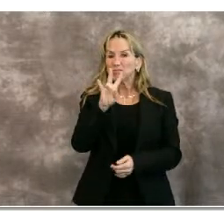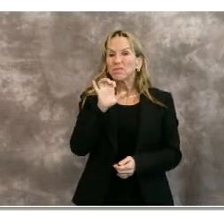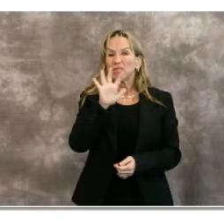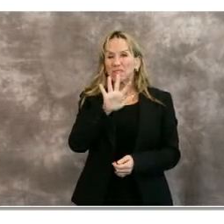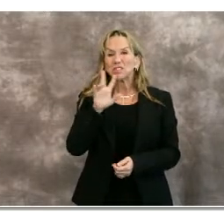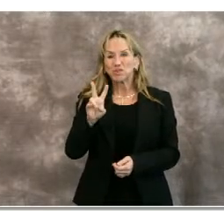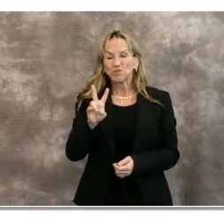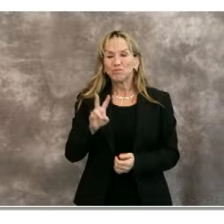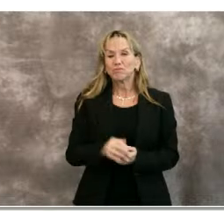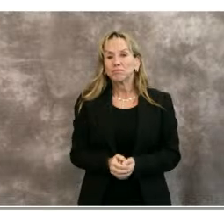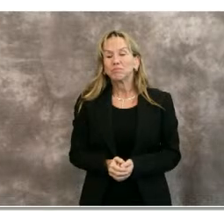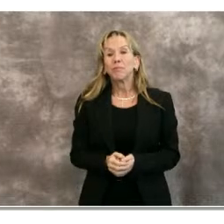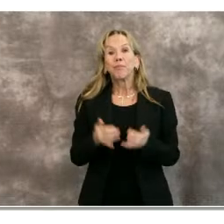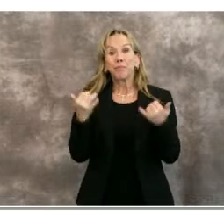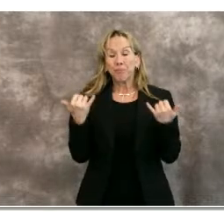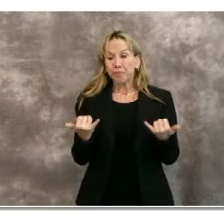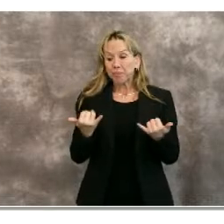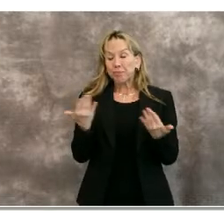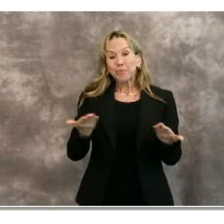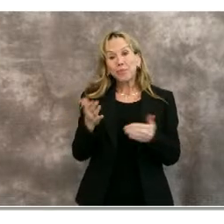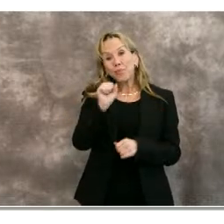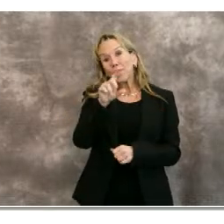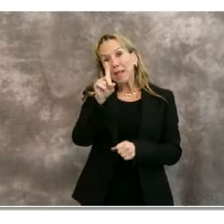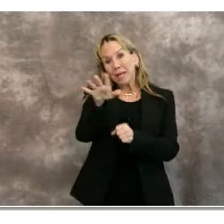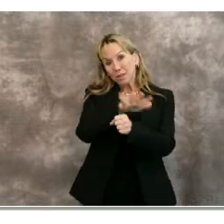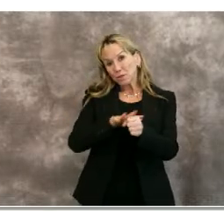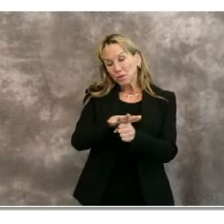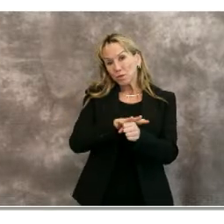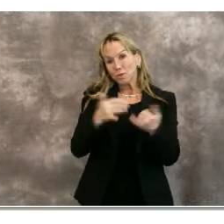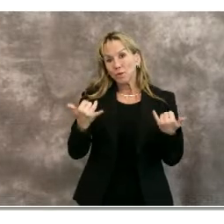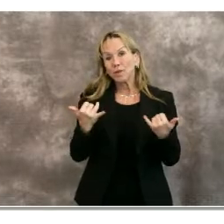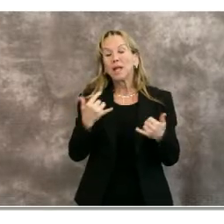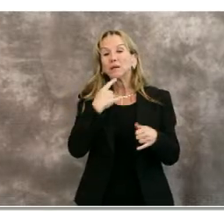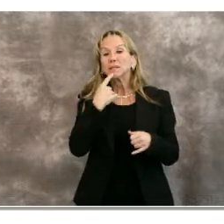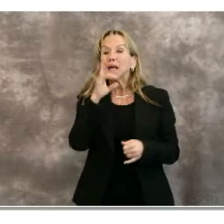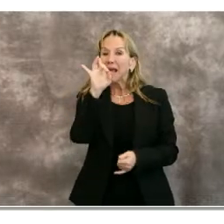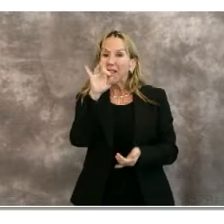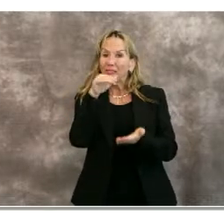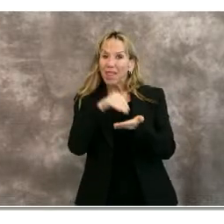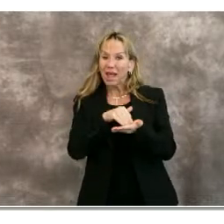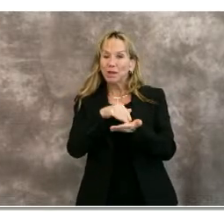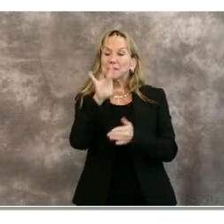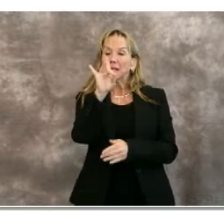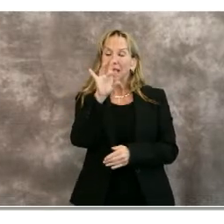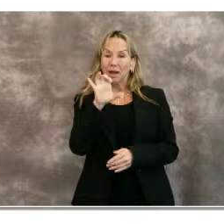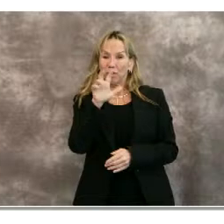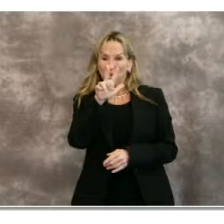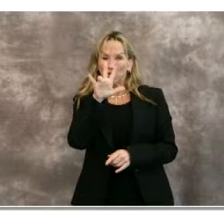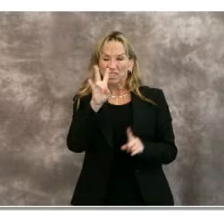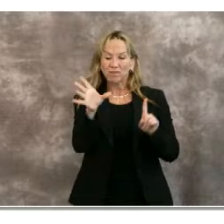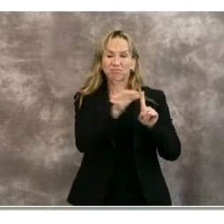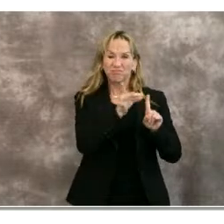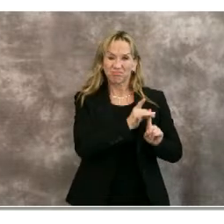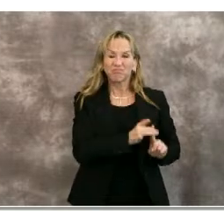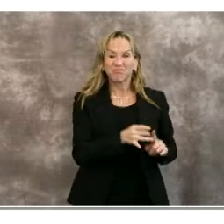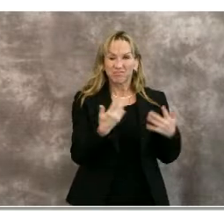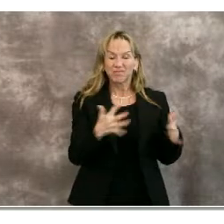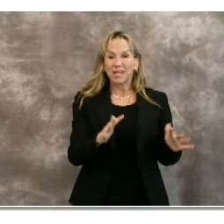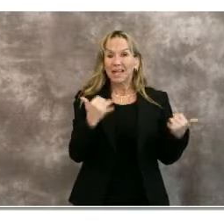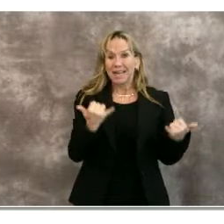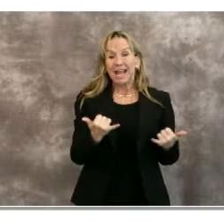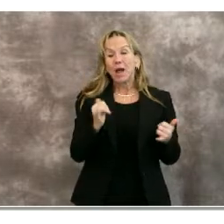4,752 deaths. And today, the County of San Diego is reporting 8,837 cases, which